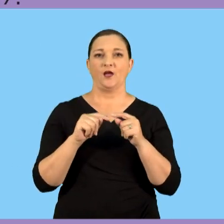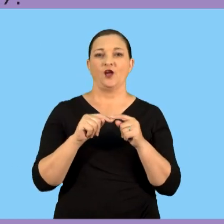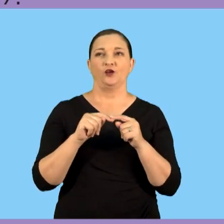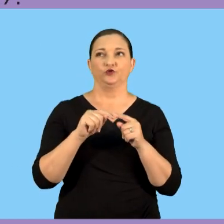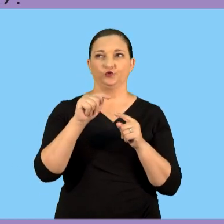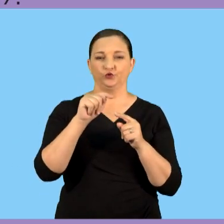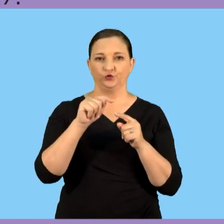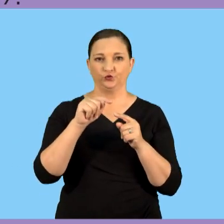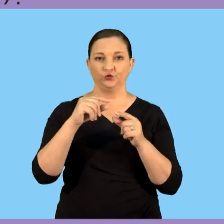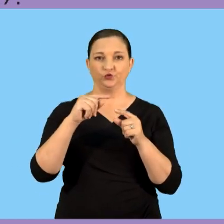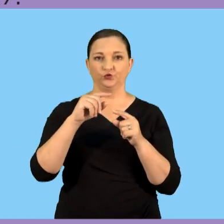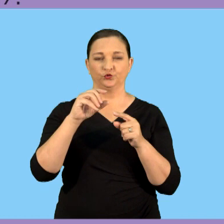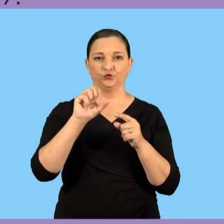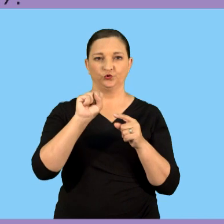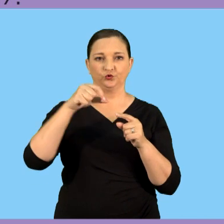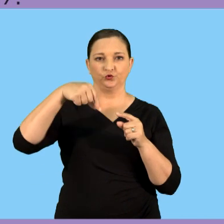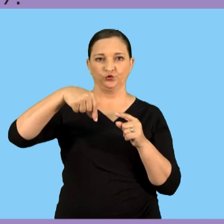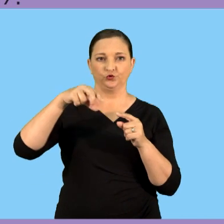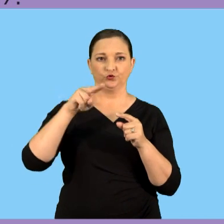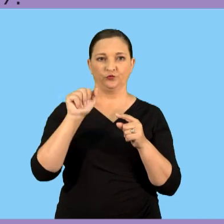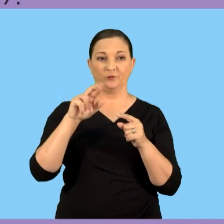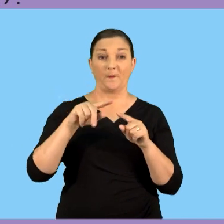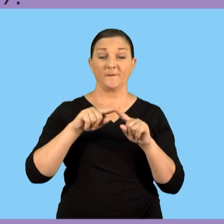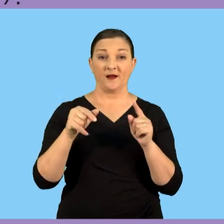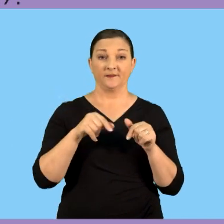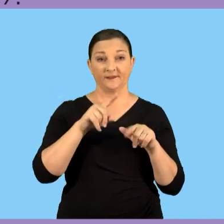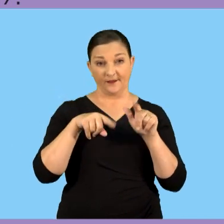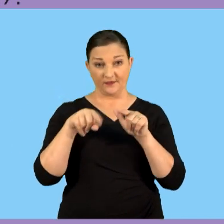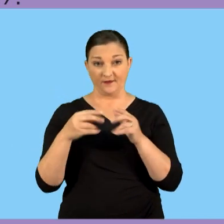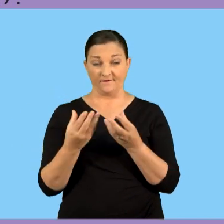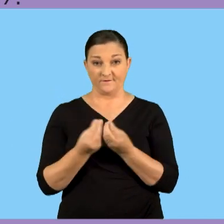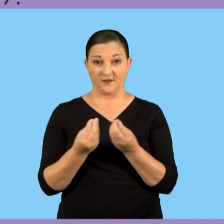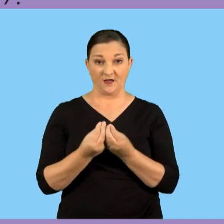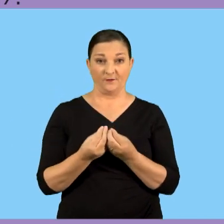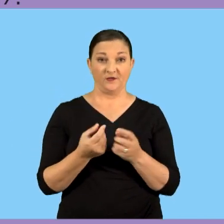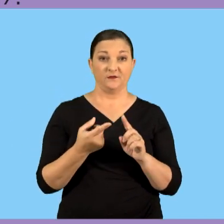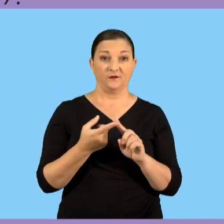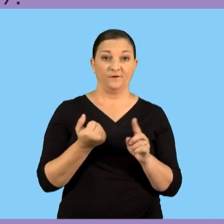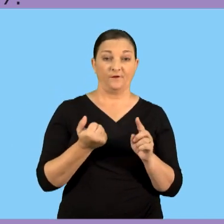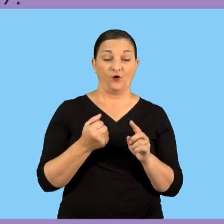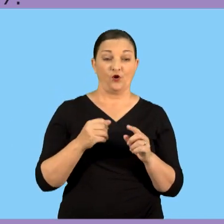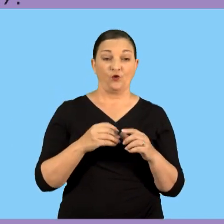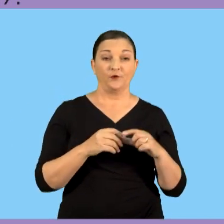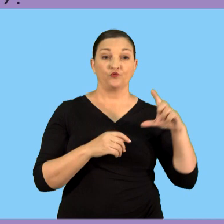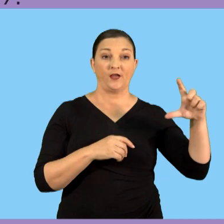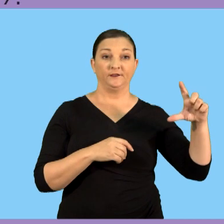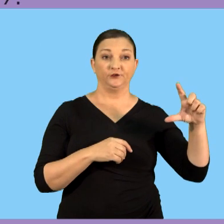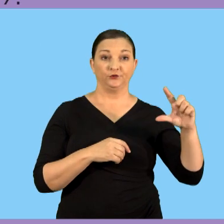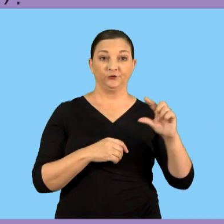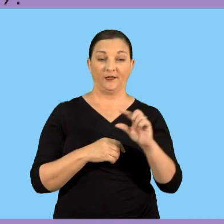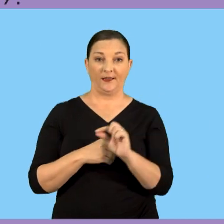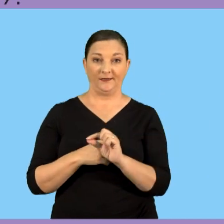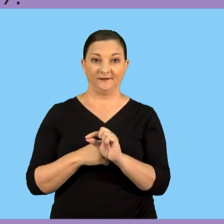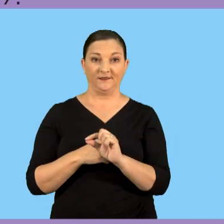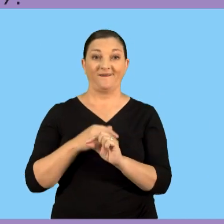squared. The difference of all the numbers in order from greatest to the